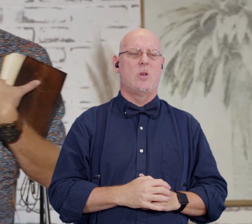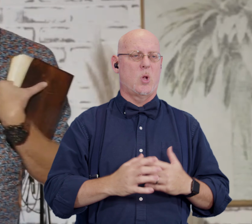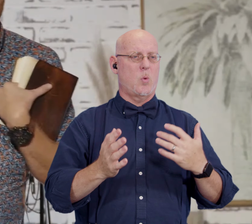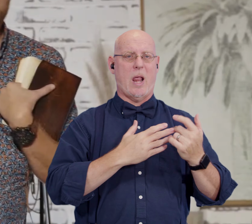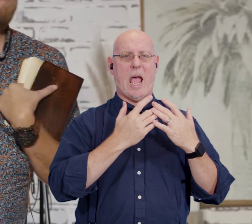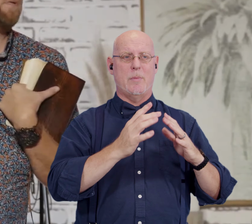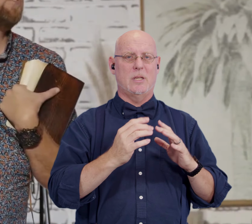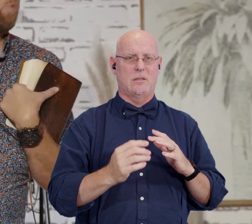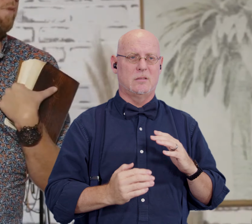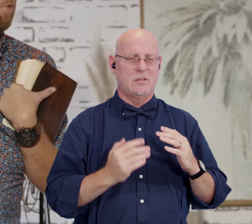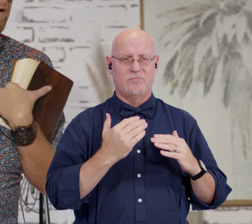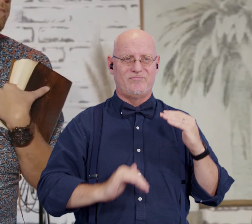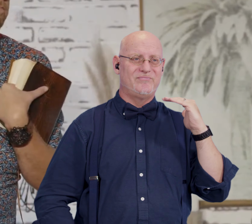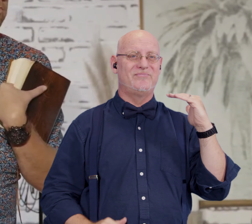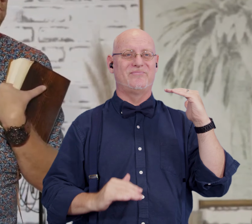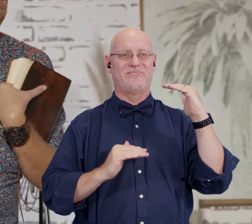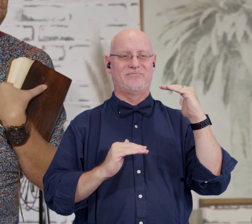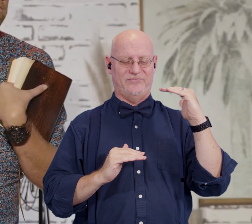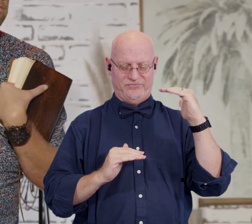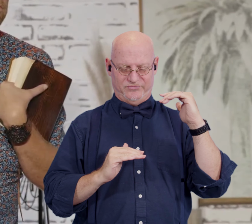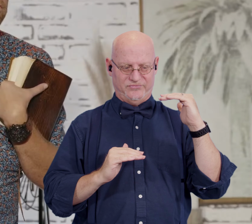And then whatever it is comes up short of glory.